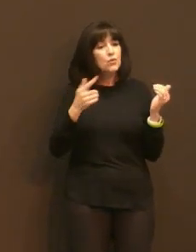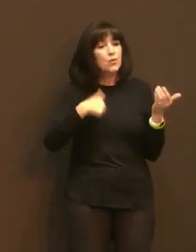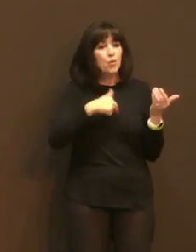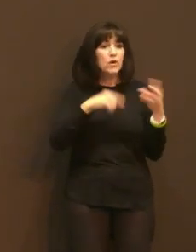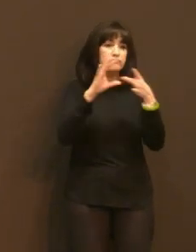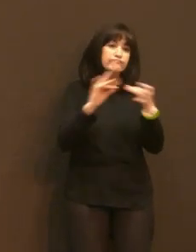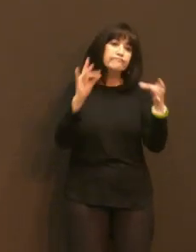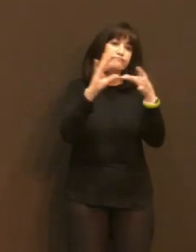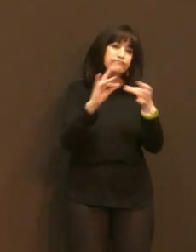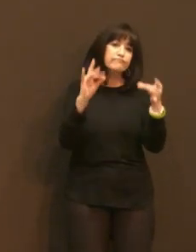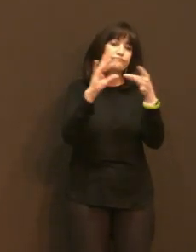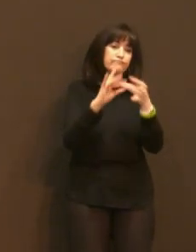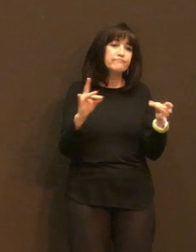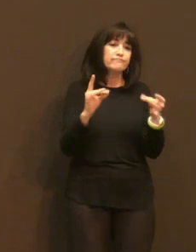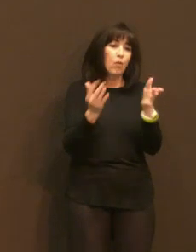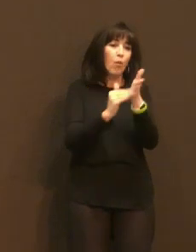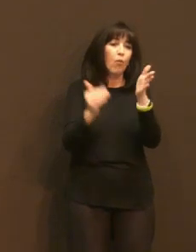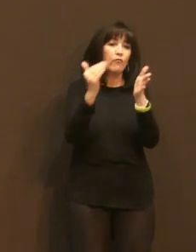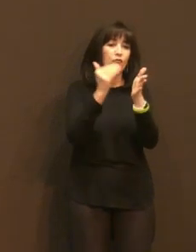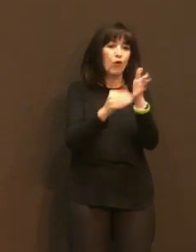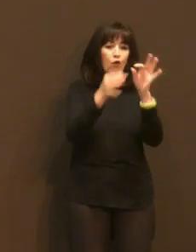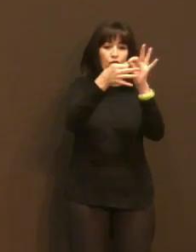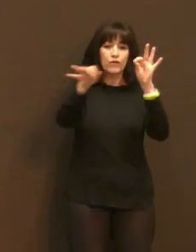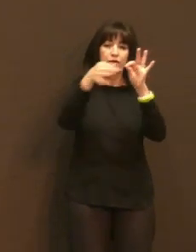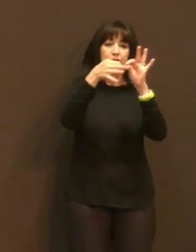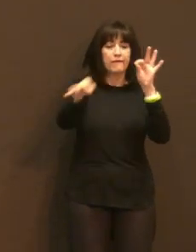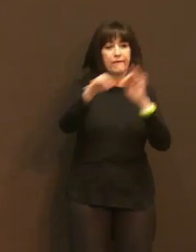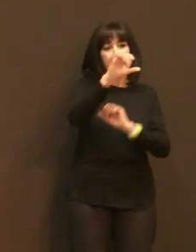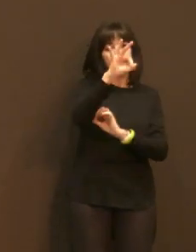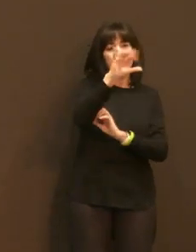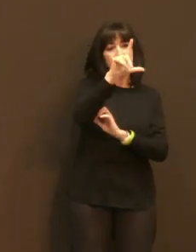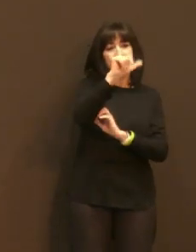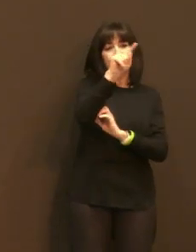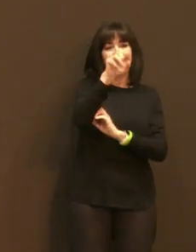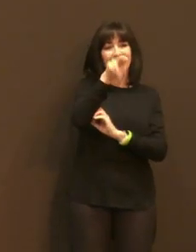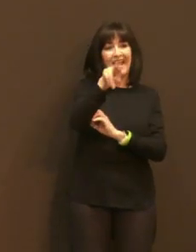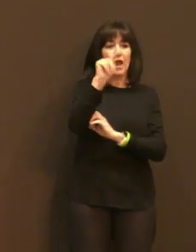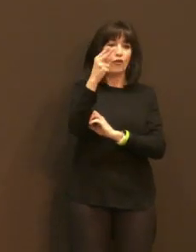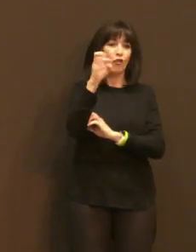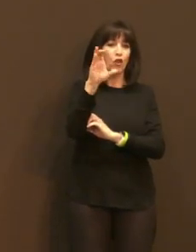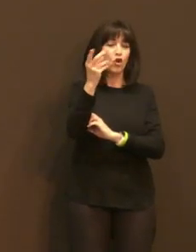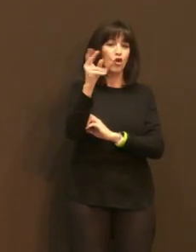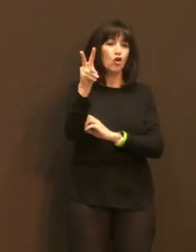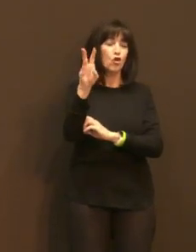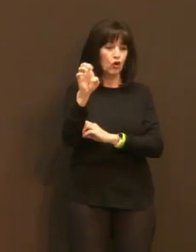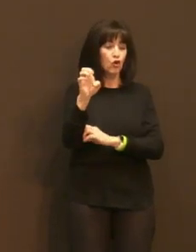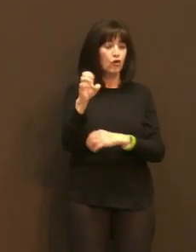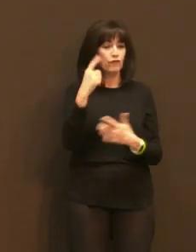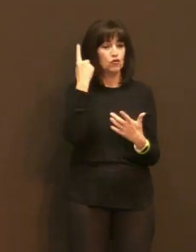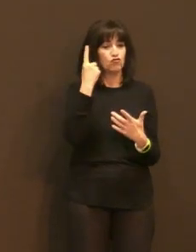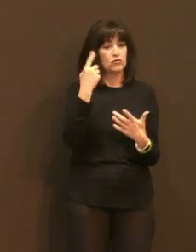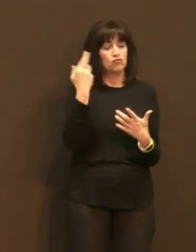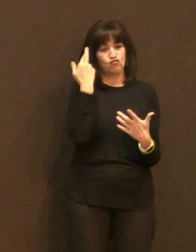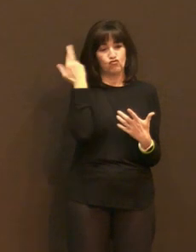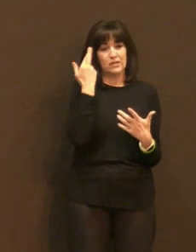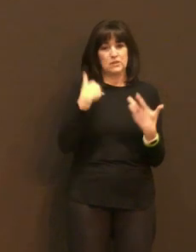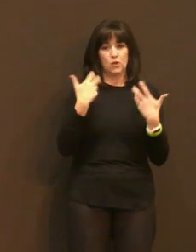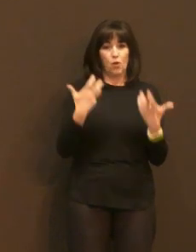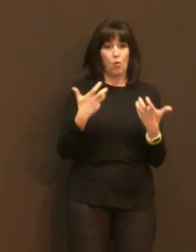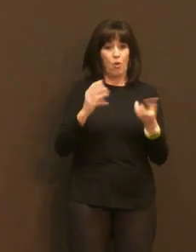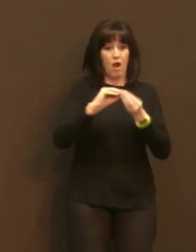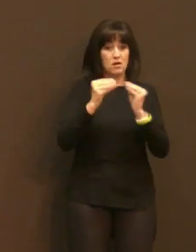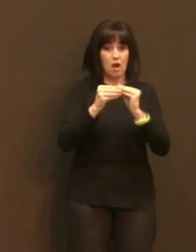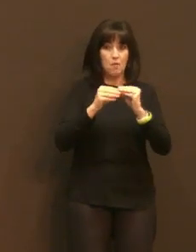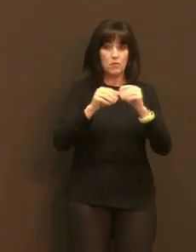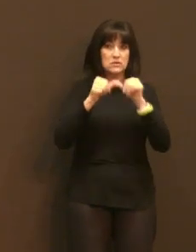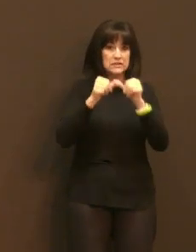see how much flatter the curve is in this illustration compared to the original graph that we worked on and we